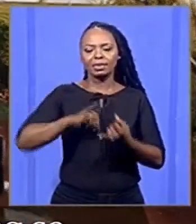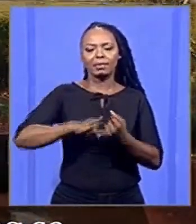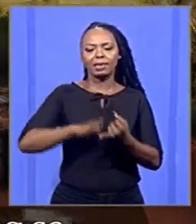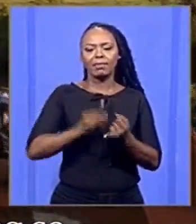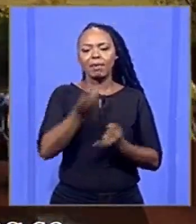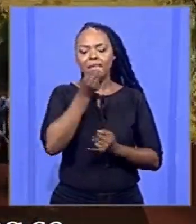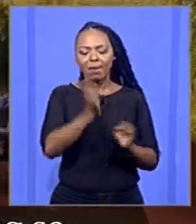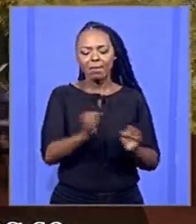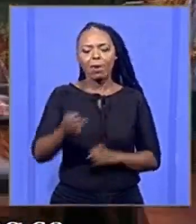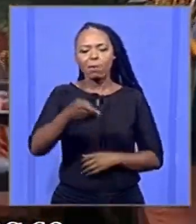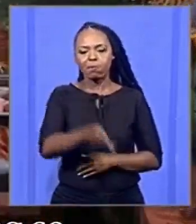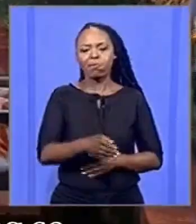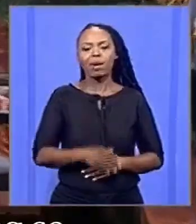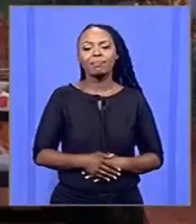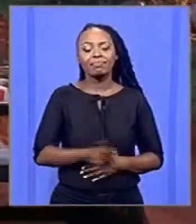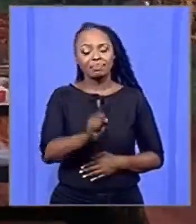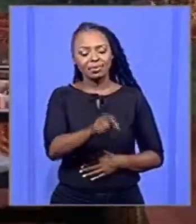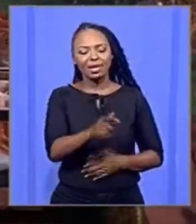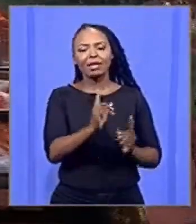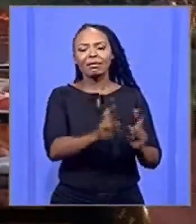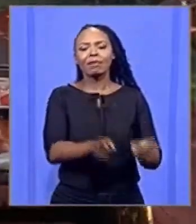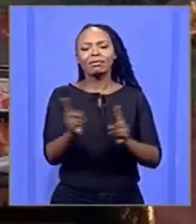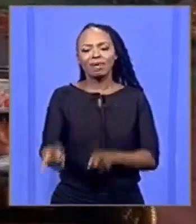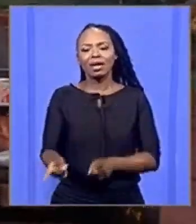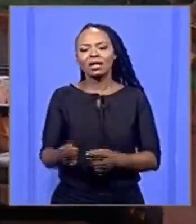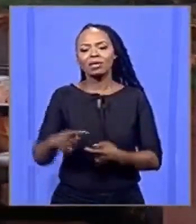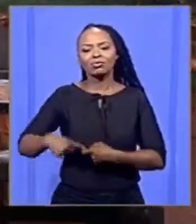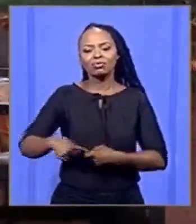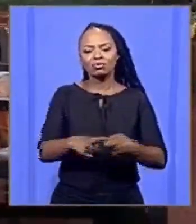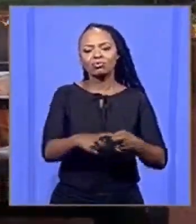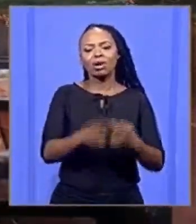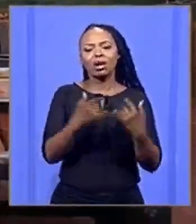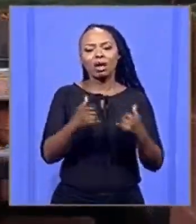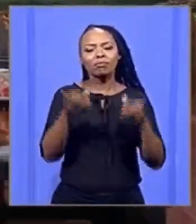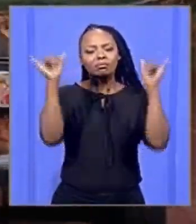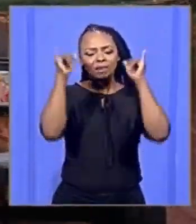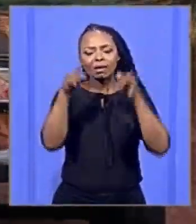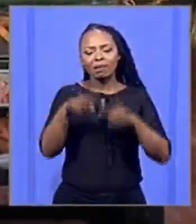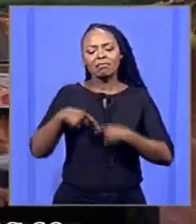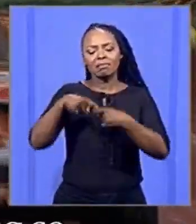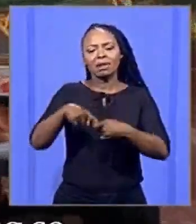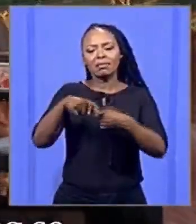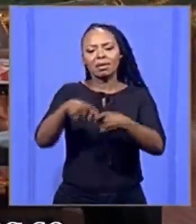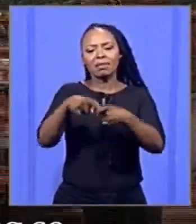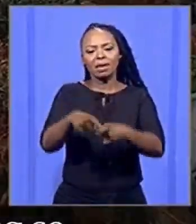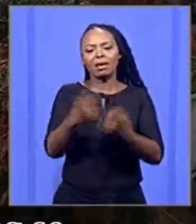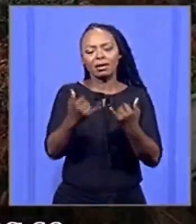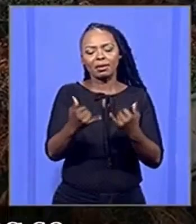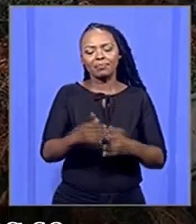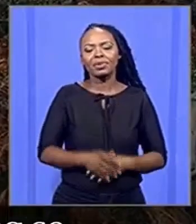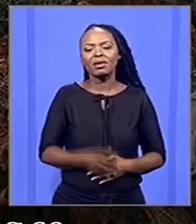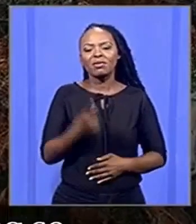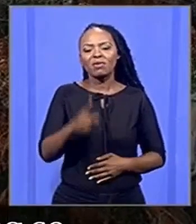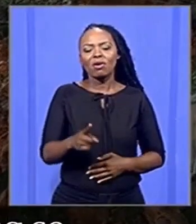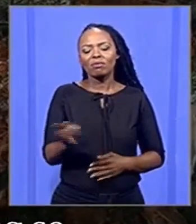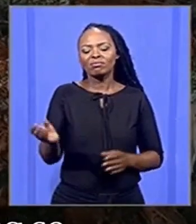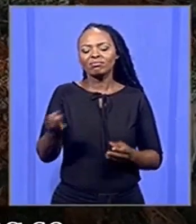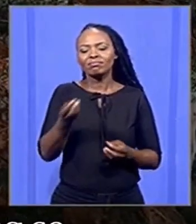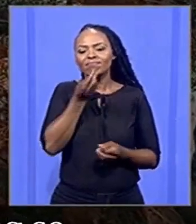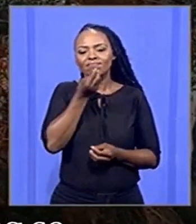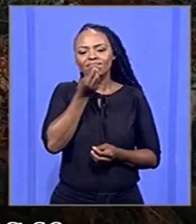gore ke setla sa di-stokfela re bona ka dikarikana tša ditonki tšeo di rwalelago batho merwalo ya bona. Dijo di a tura so a re